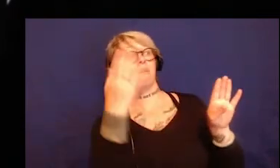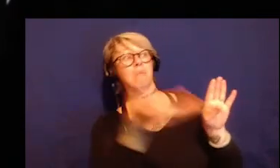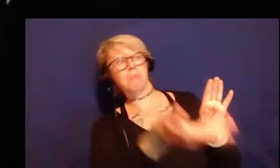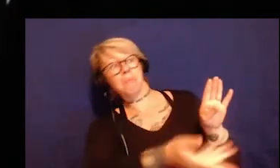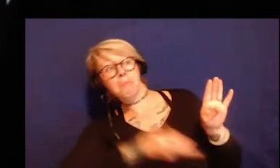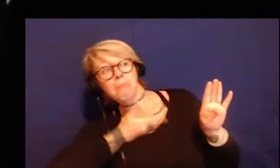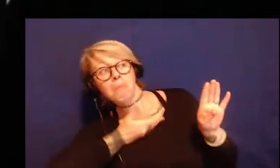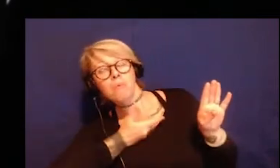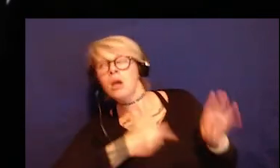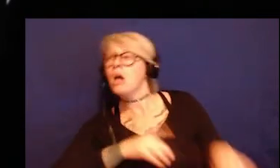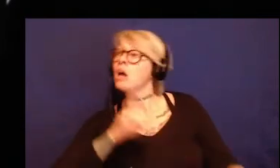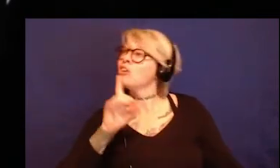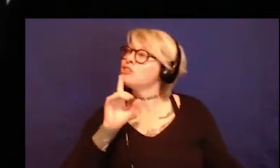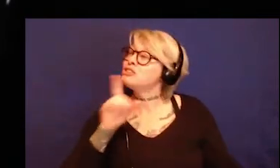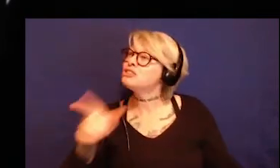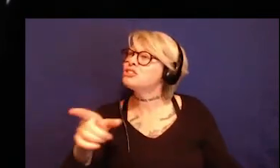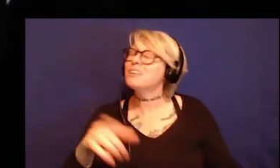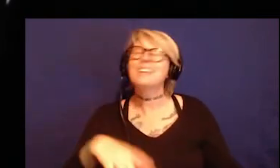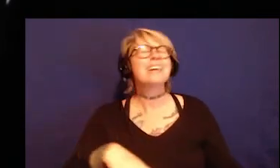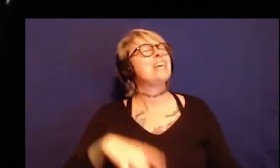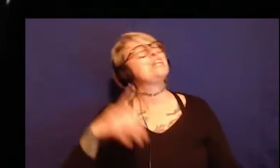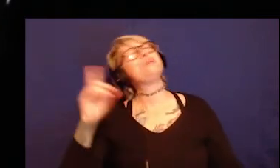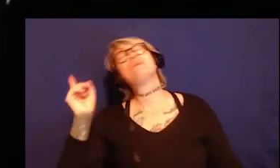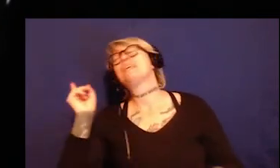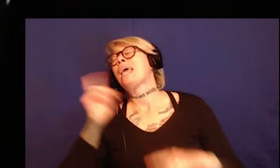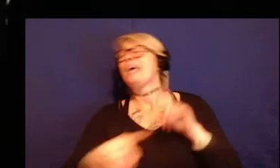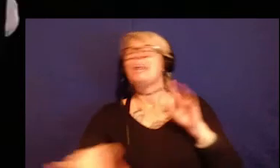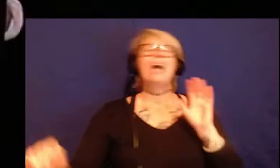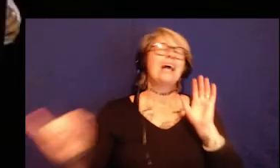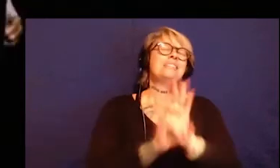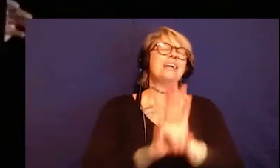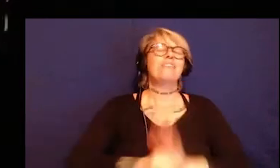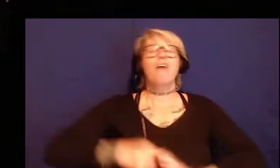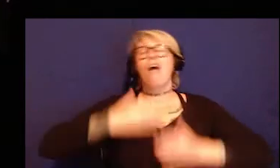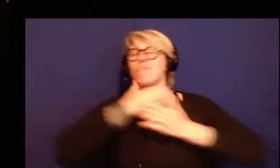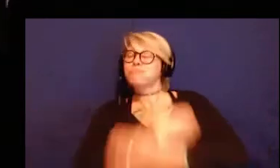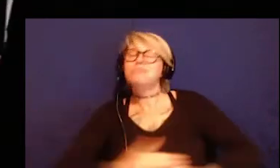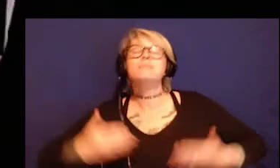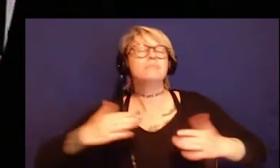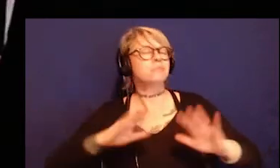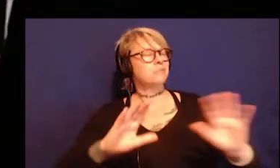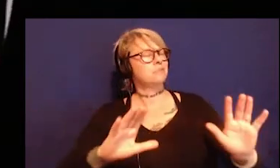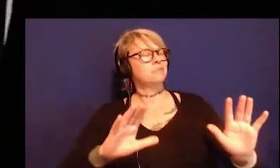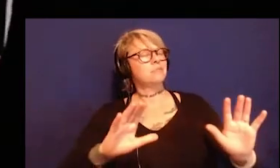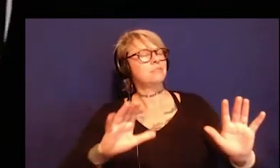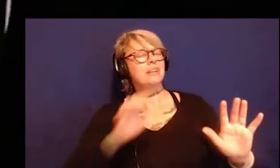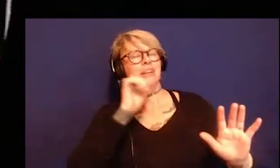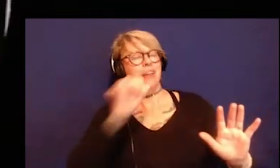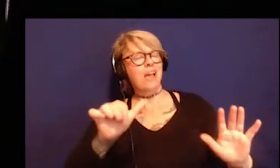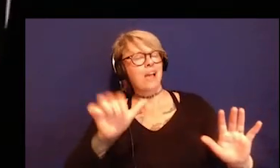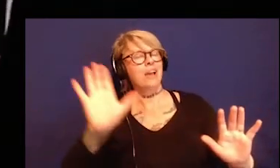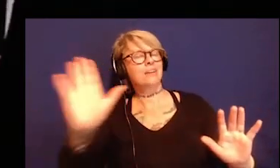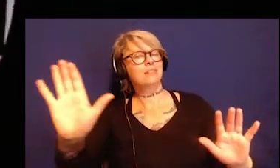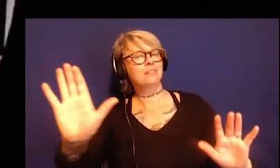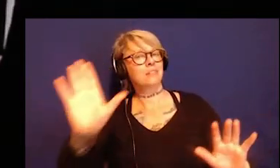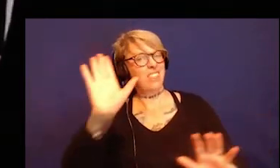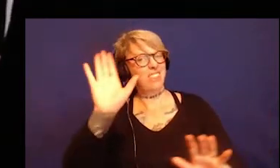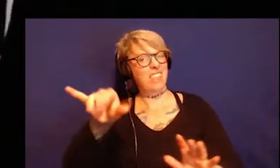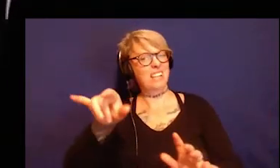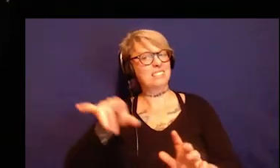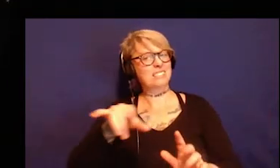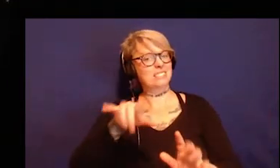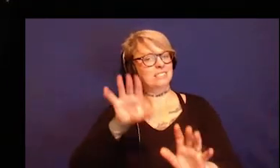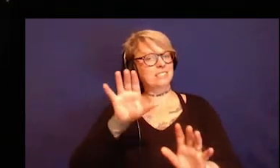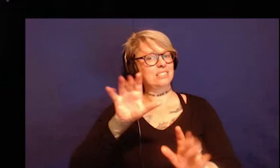Sure. You can't claim an identity for kicks. That's not how that works. It's not for kicks. And actually, that's exactly how it